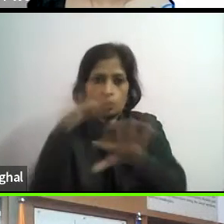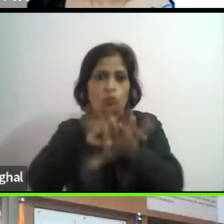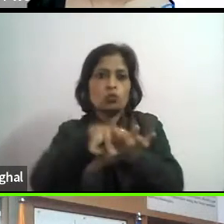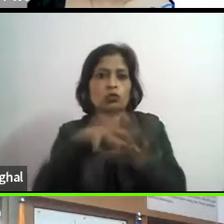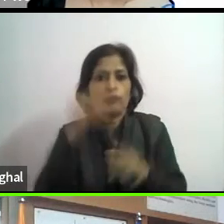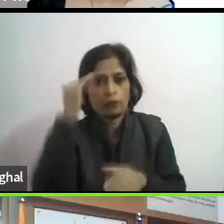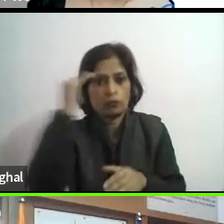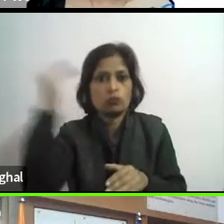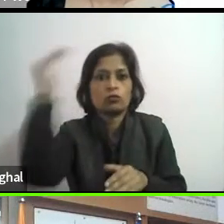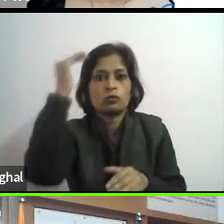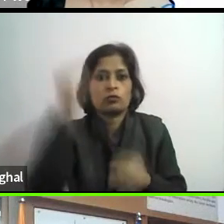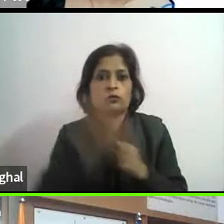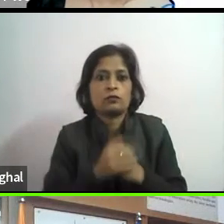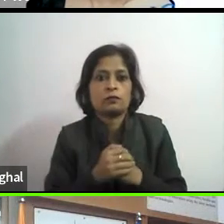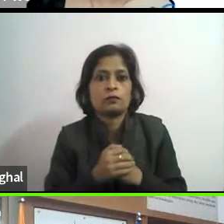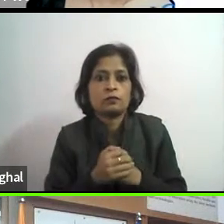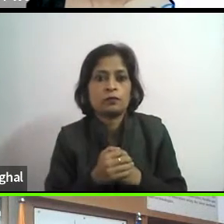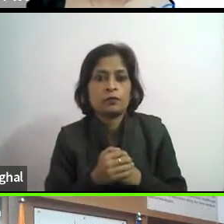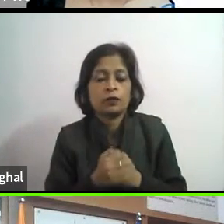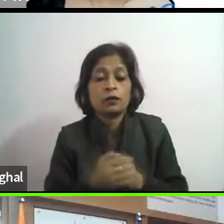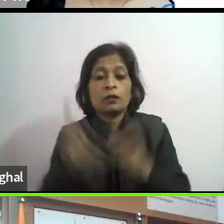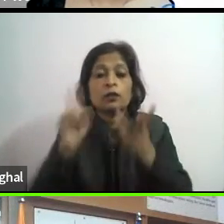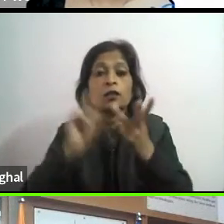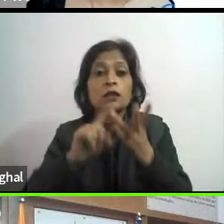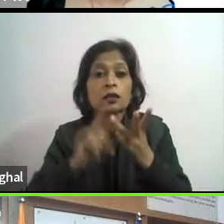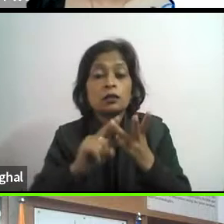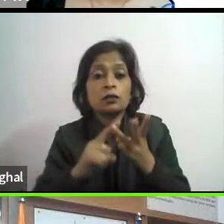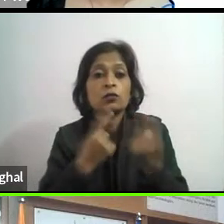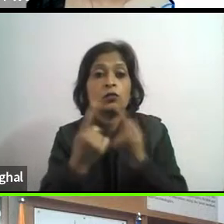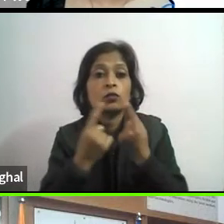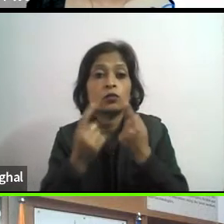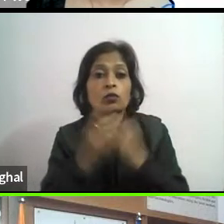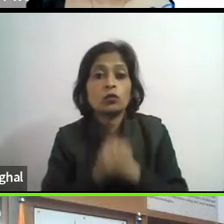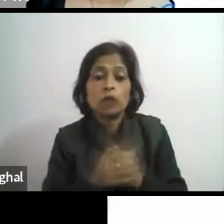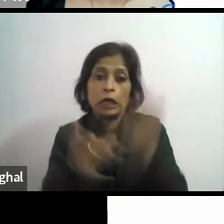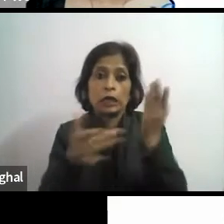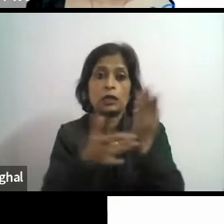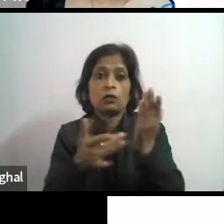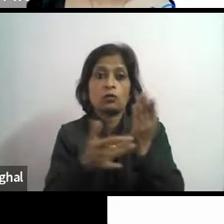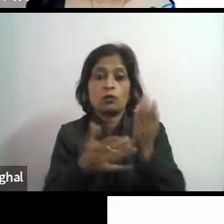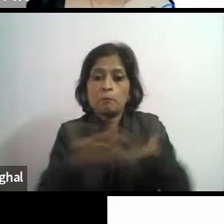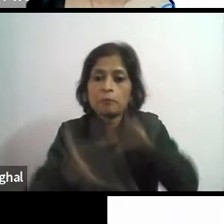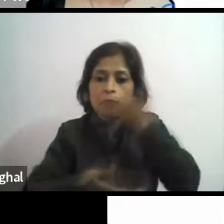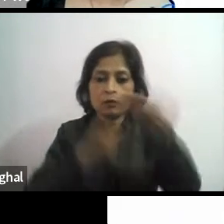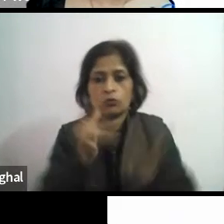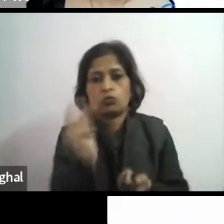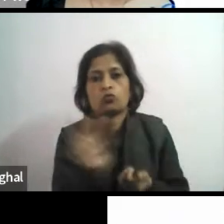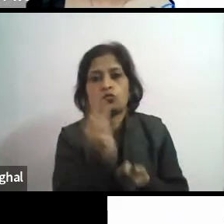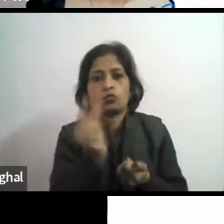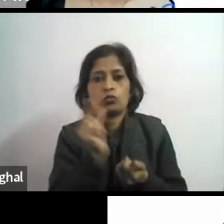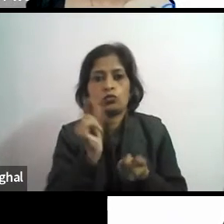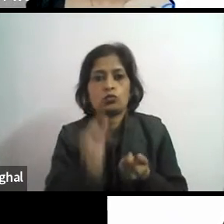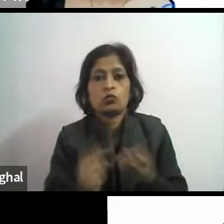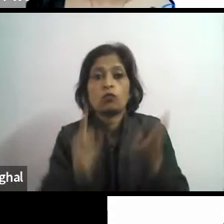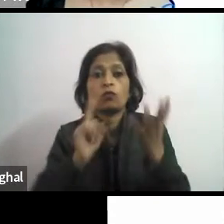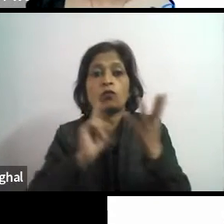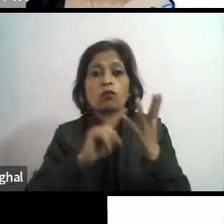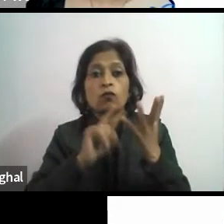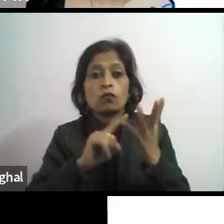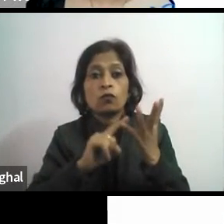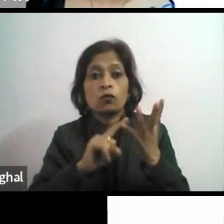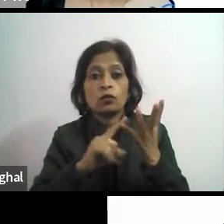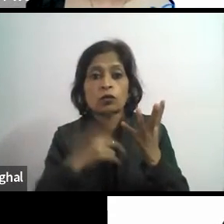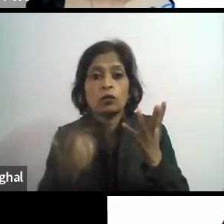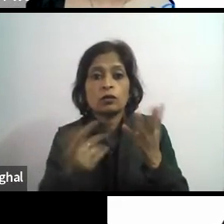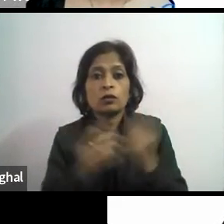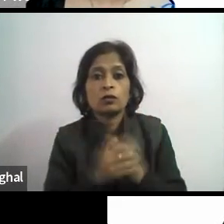on inclusive education. Third, it talks about use of technology in education. And fourth, it talks about